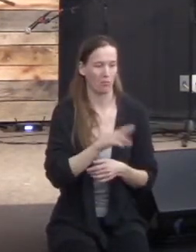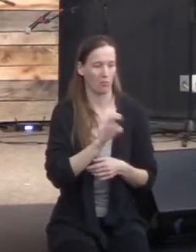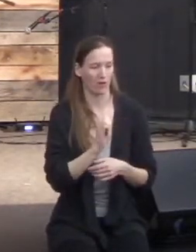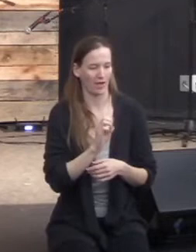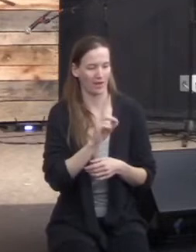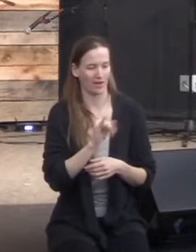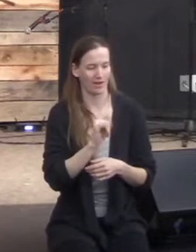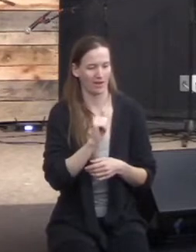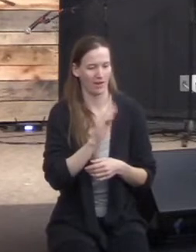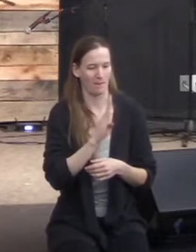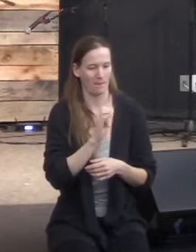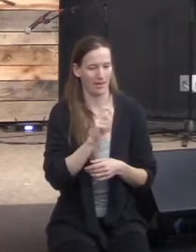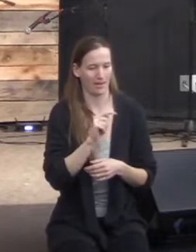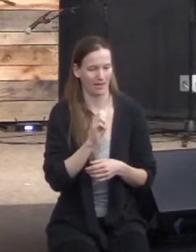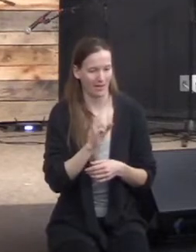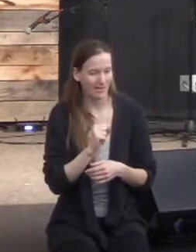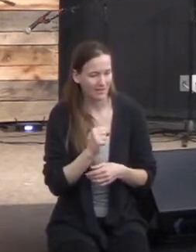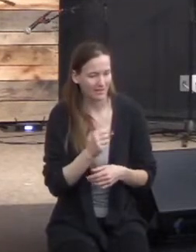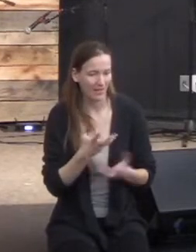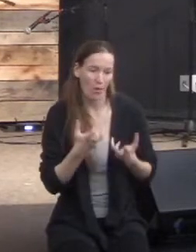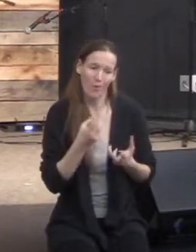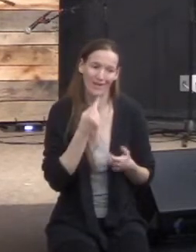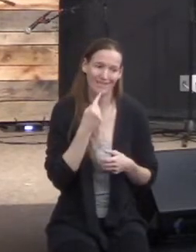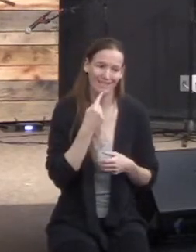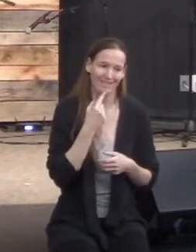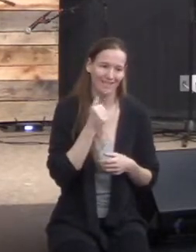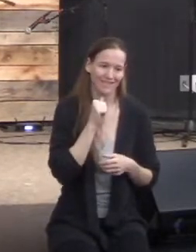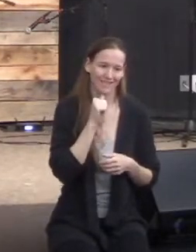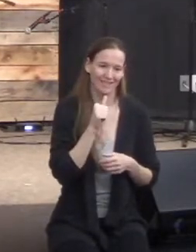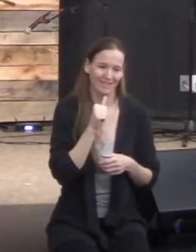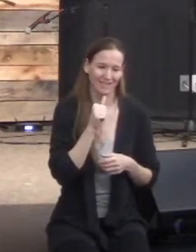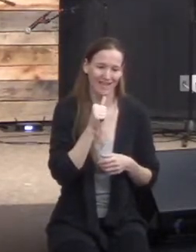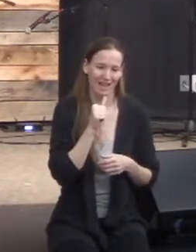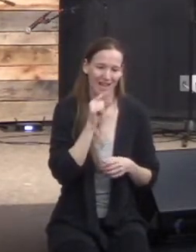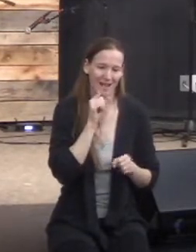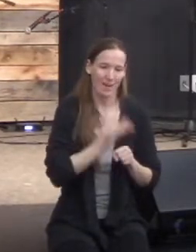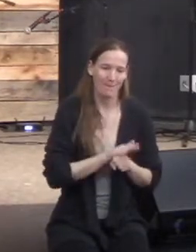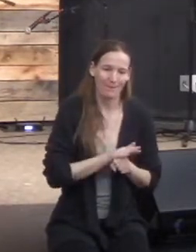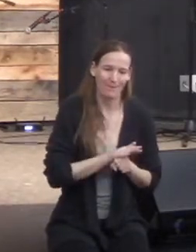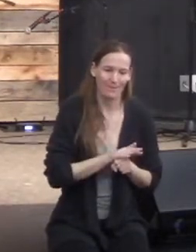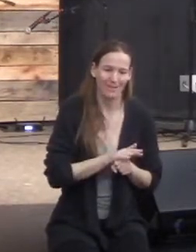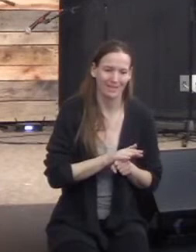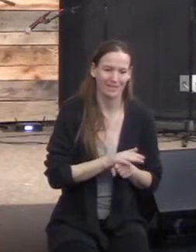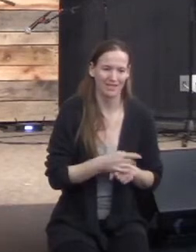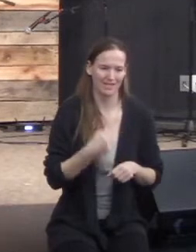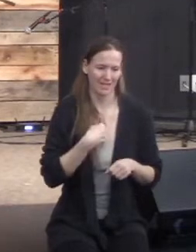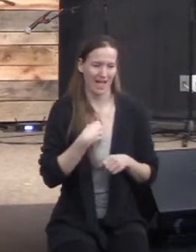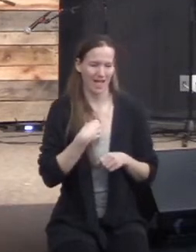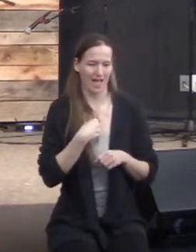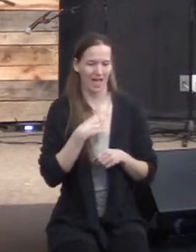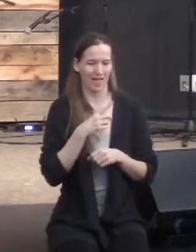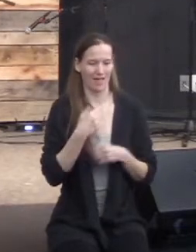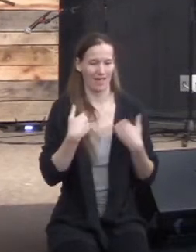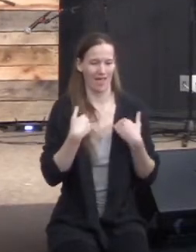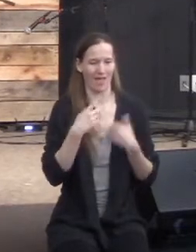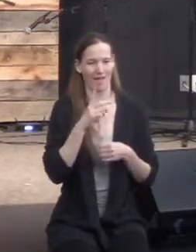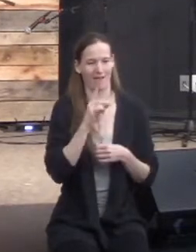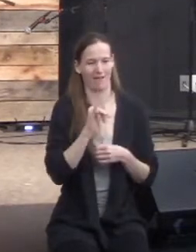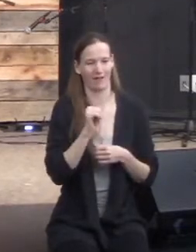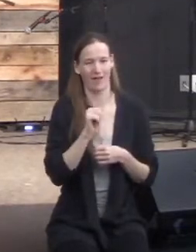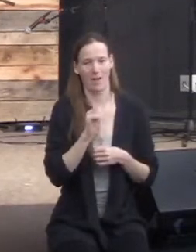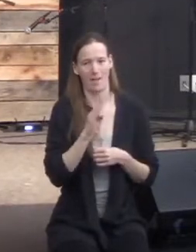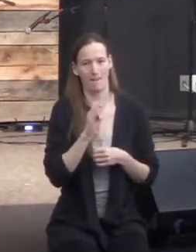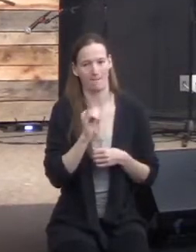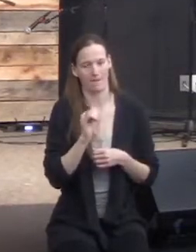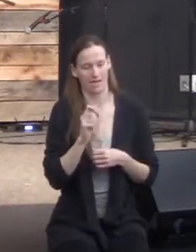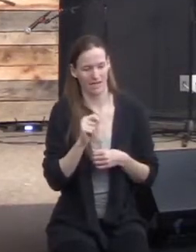I just want to say that you're not committed enough. I've been diabetic since I was 17. So